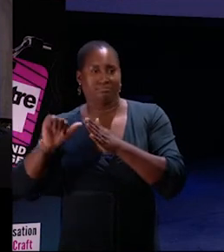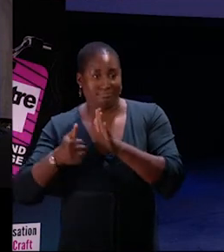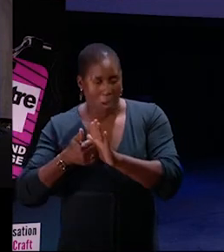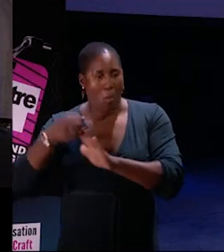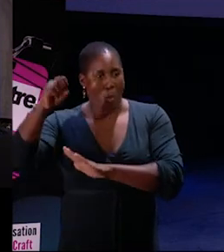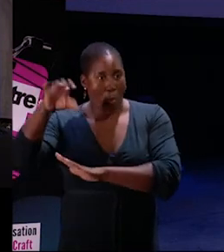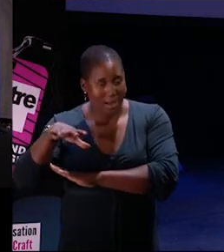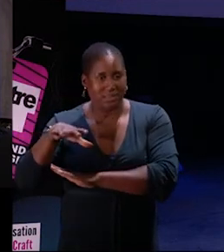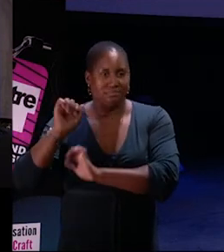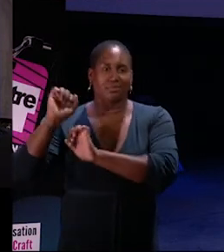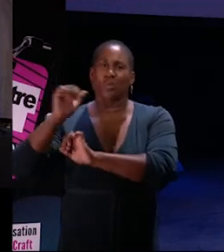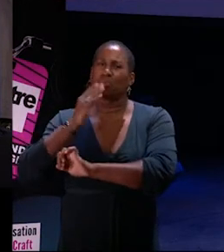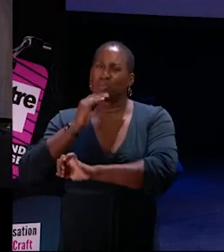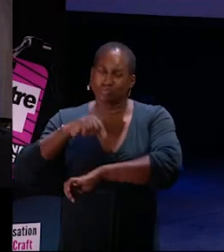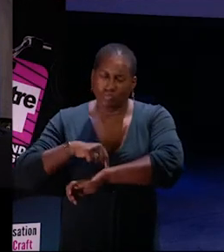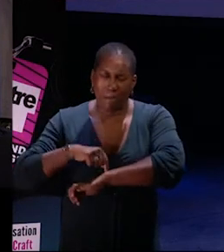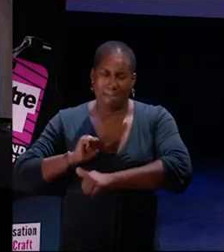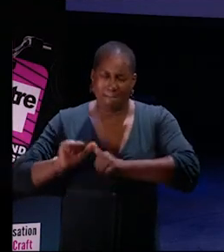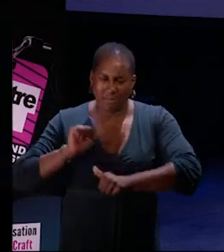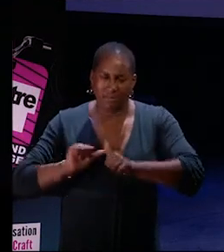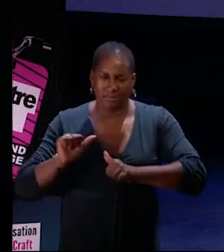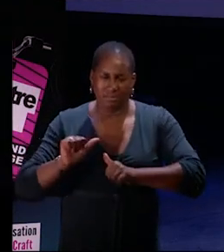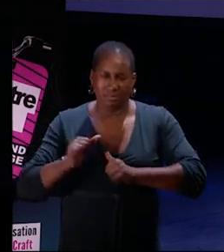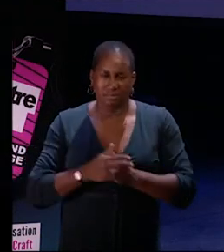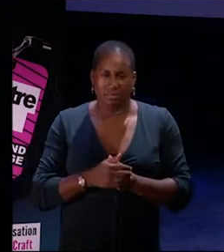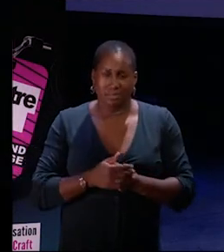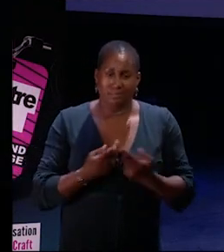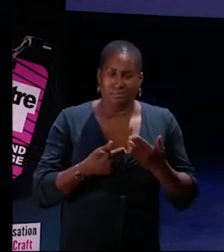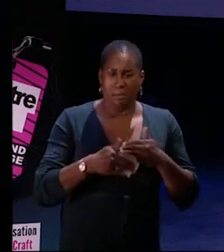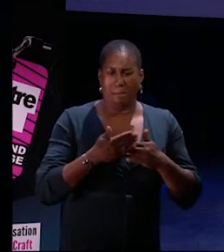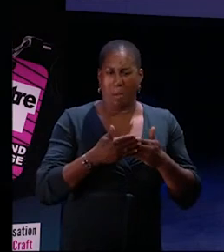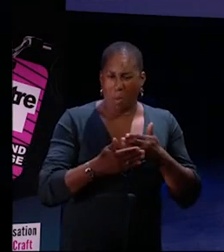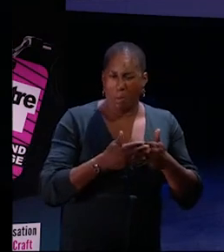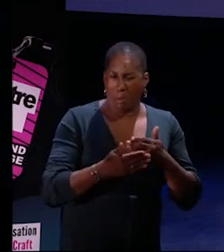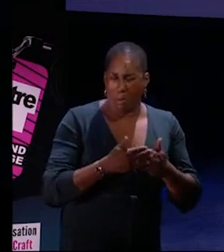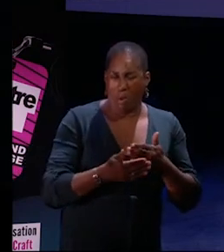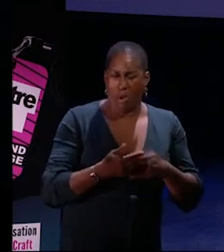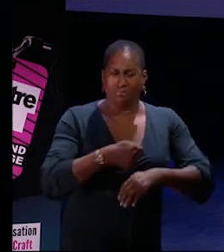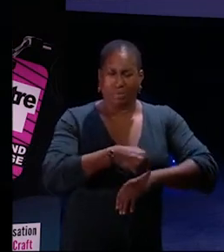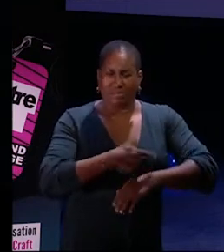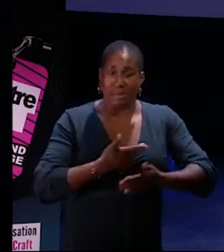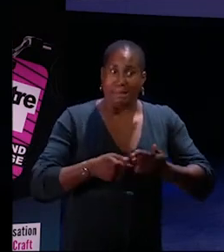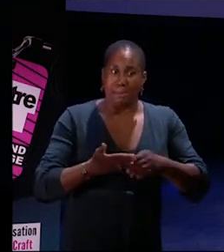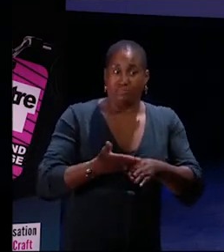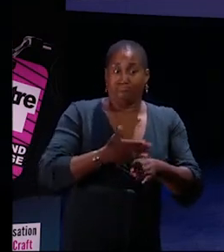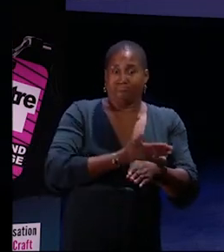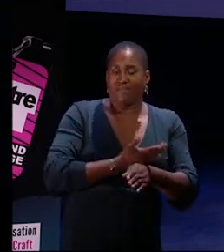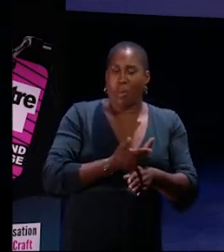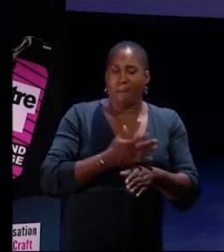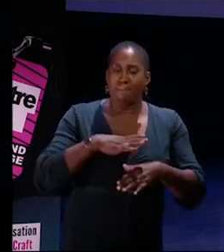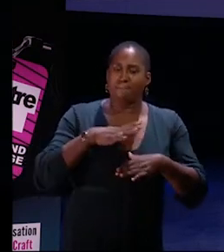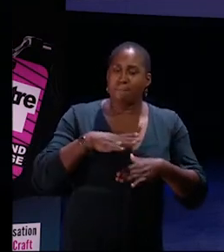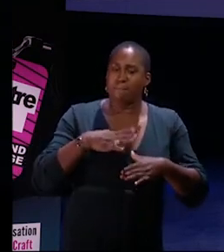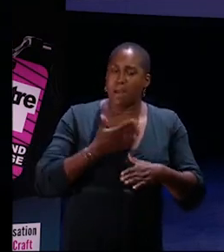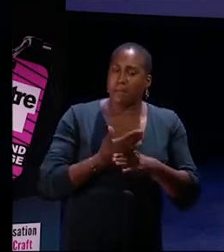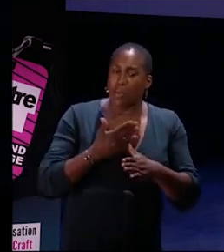You can have more artistic time in the time that you're allotted if you've done all of that prep work. So it knowing the tools and knowing what the people